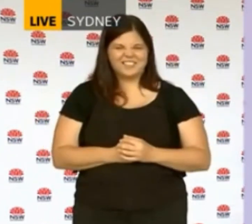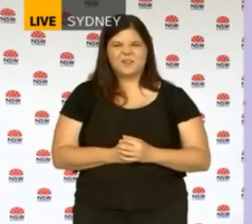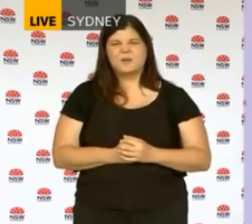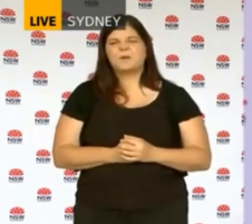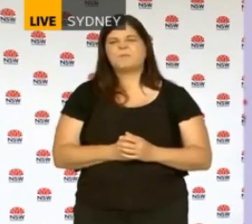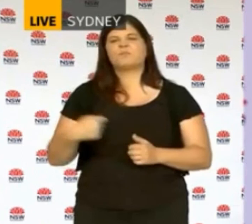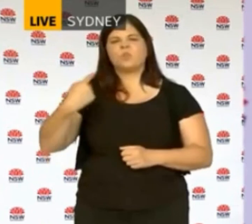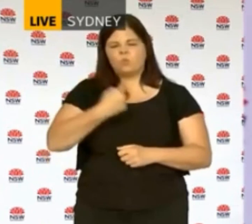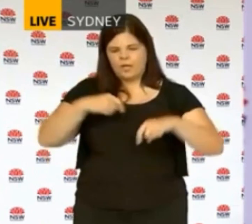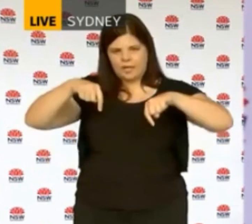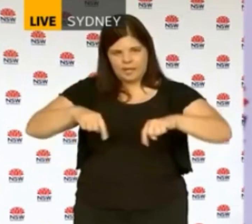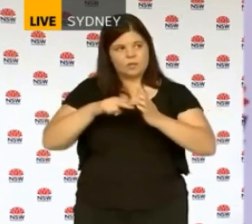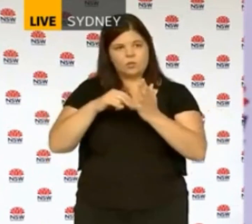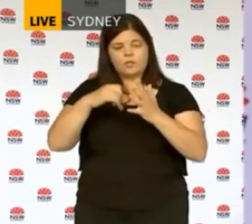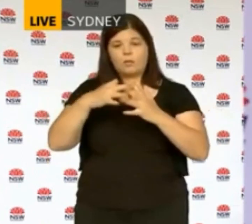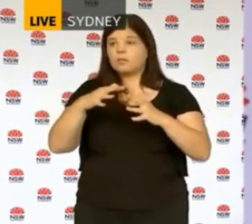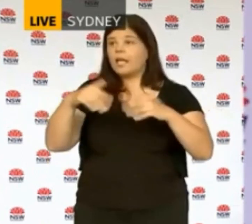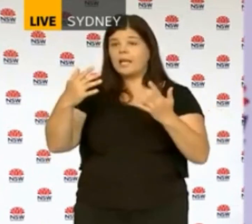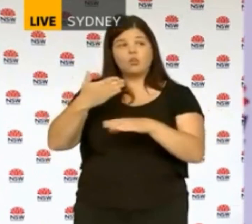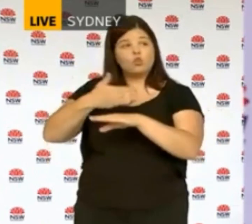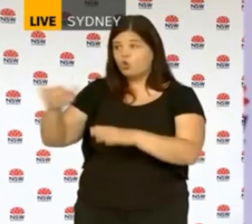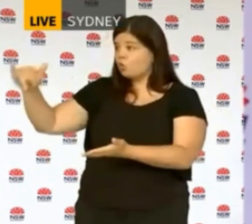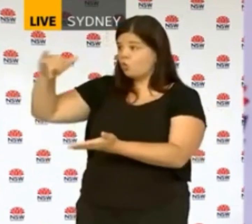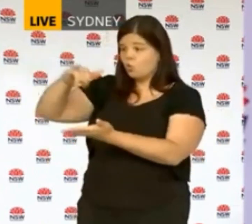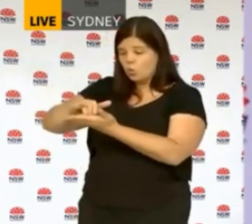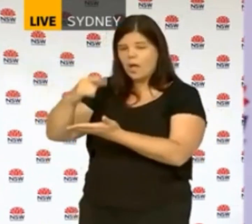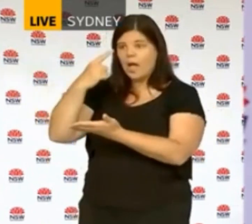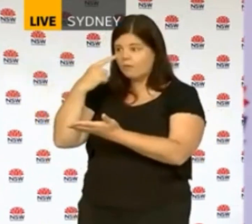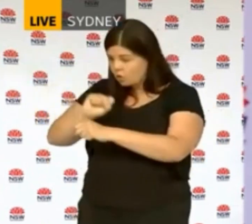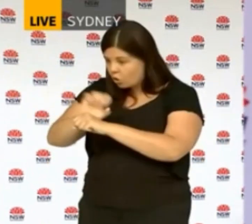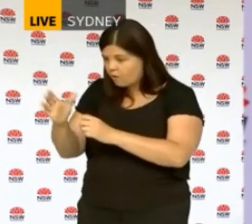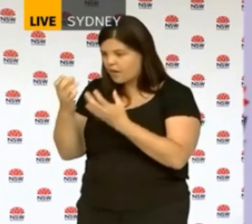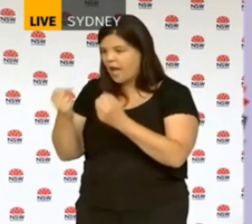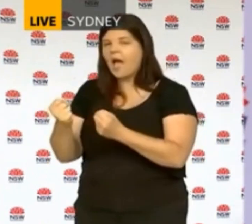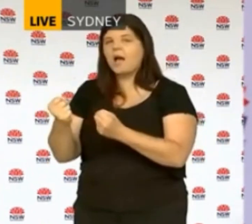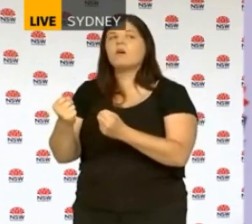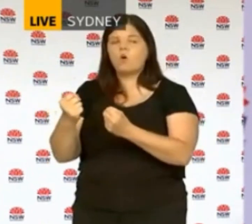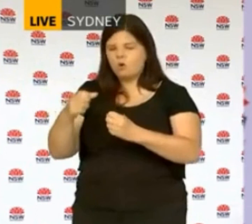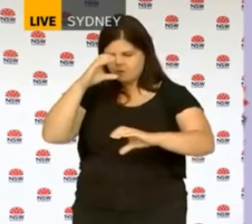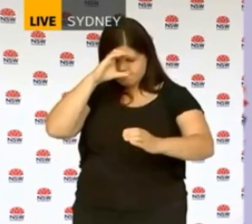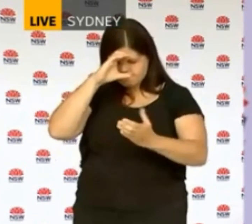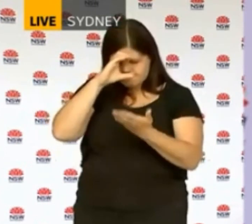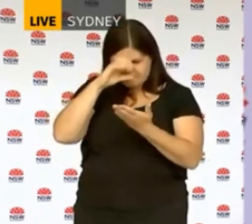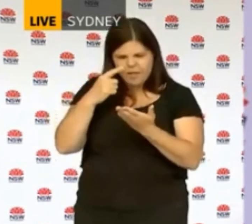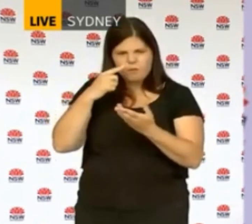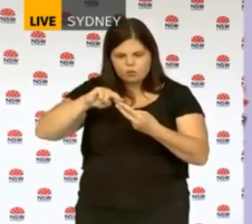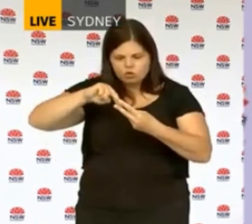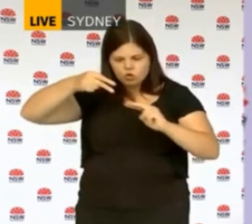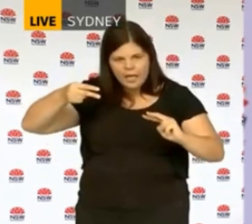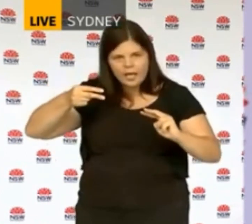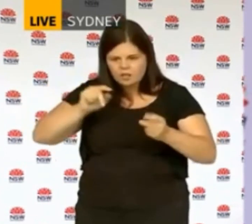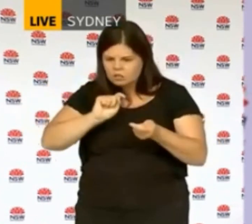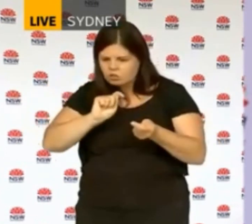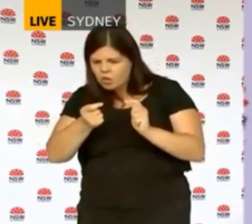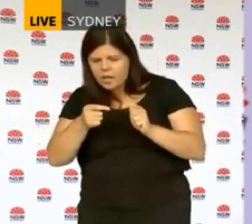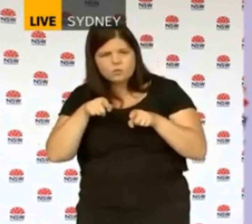sequencing the virus whenever we get it from our overseas travellers, so they test positive, they routinely get tested, and that testing